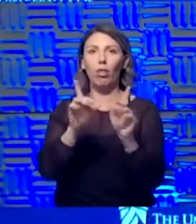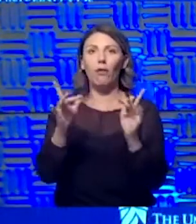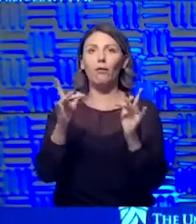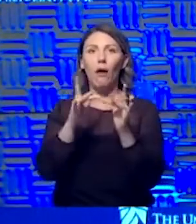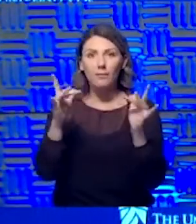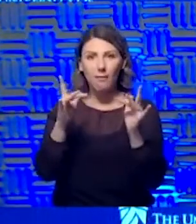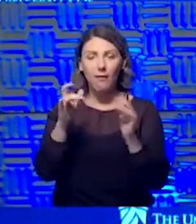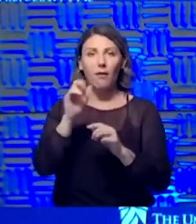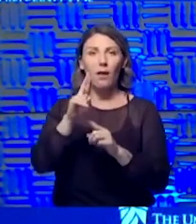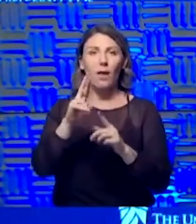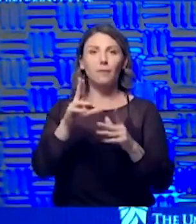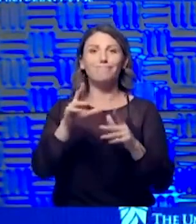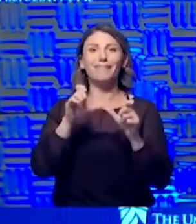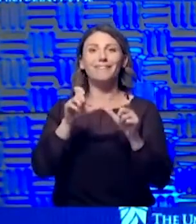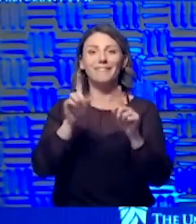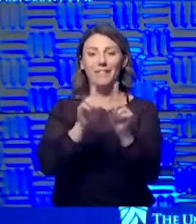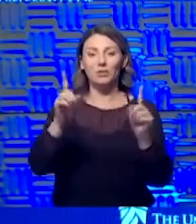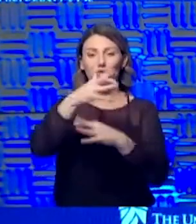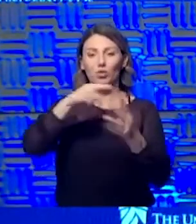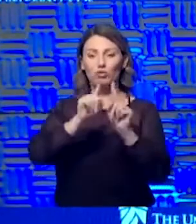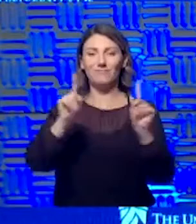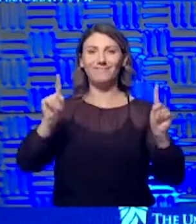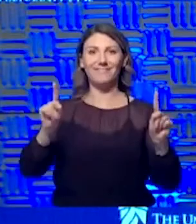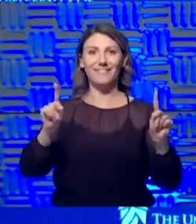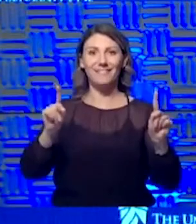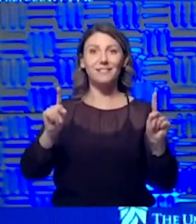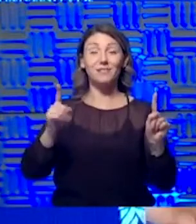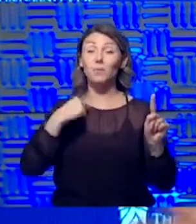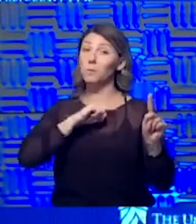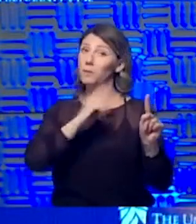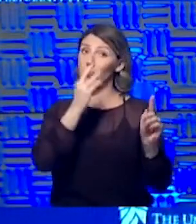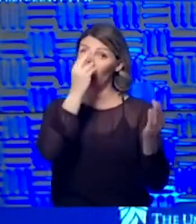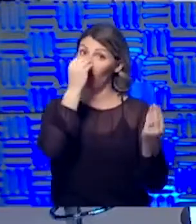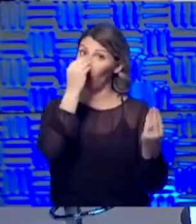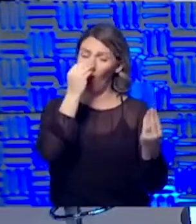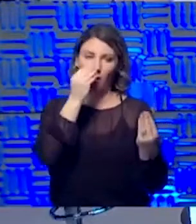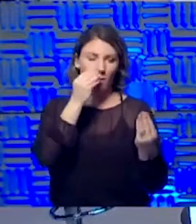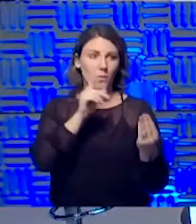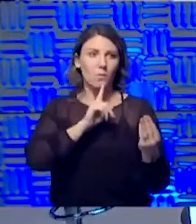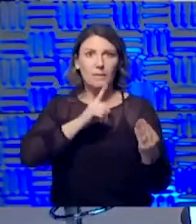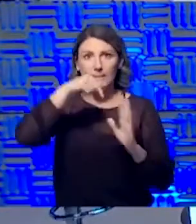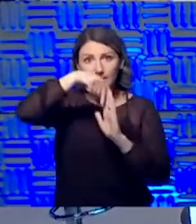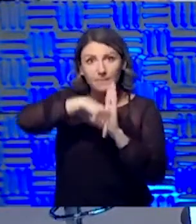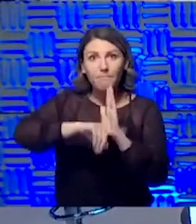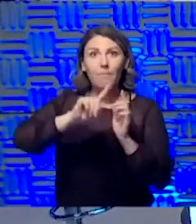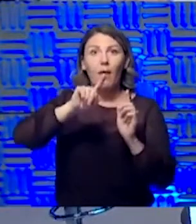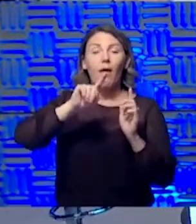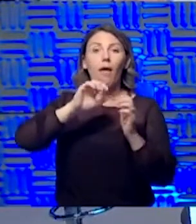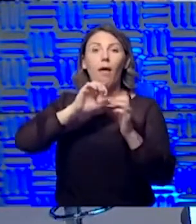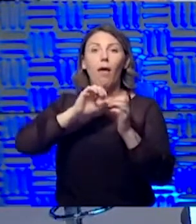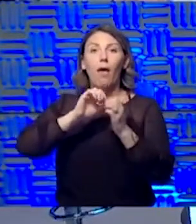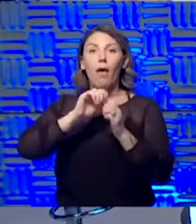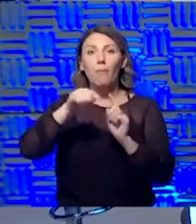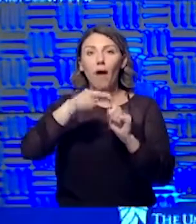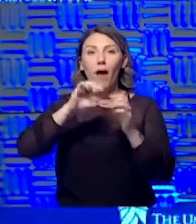social distancing and things of that nature. So we've really thought very closely about how we want to do the ambulatory visits. We're doing the same thing about the operating